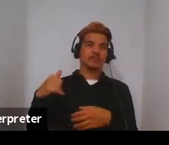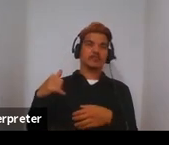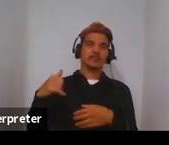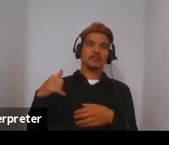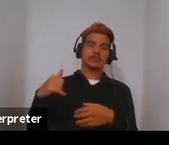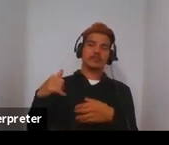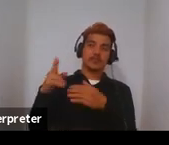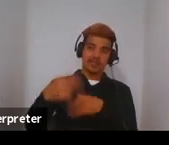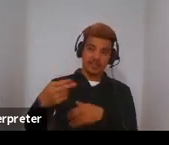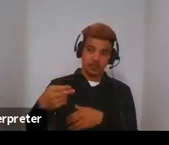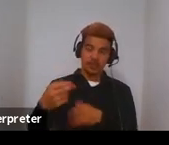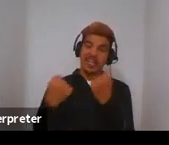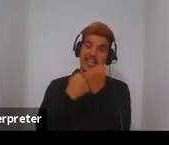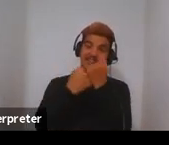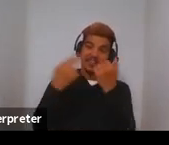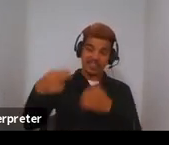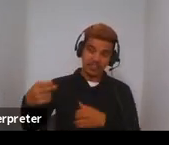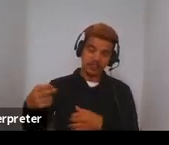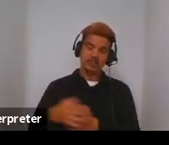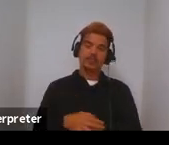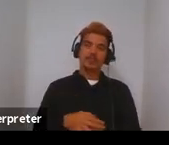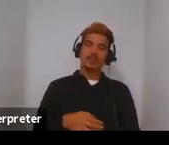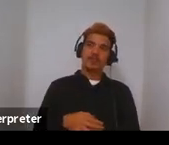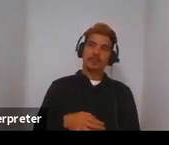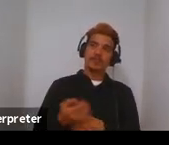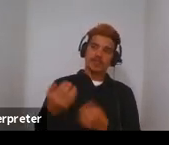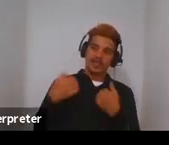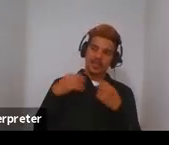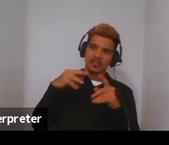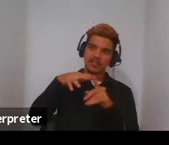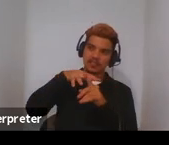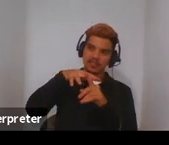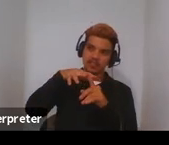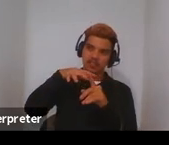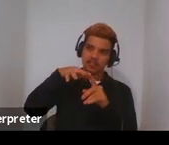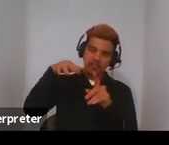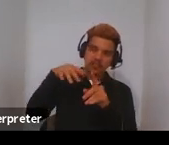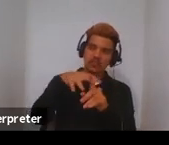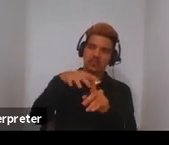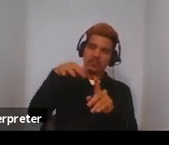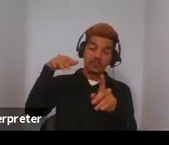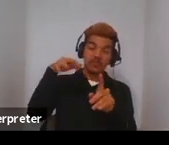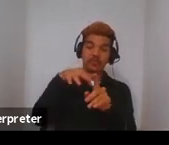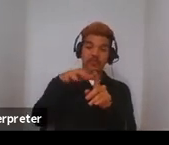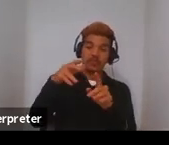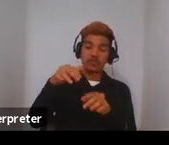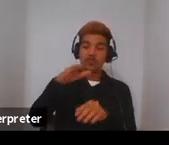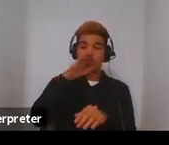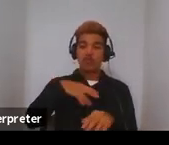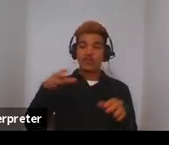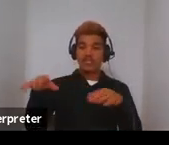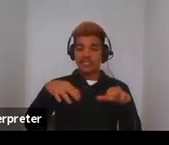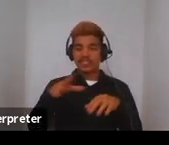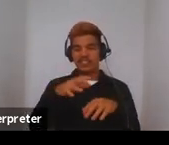it follows, it has influenced the Violence Against Women Act and various